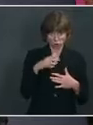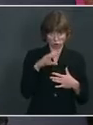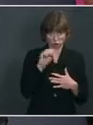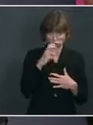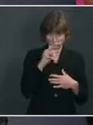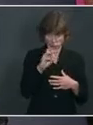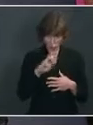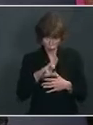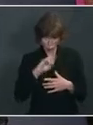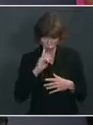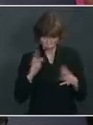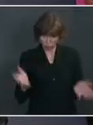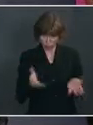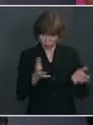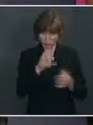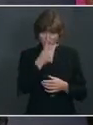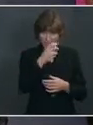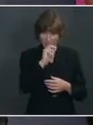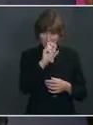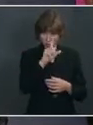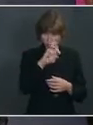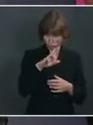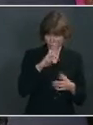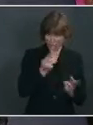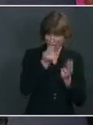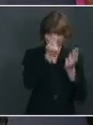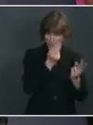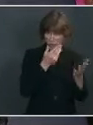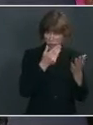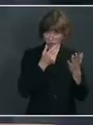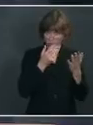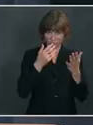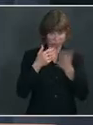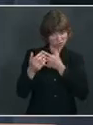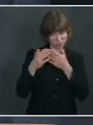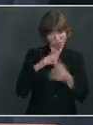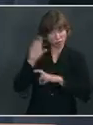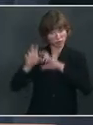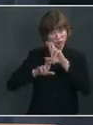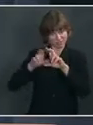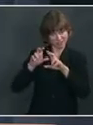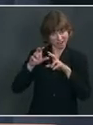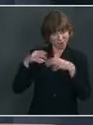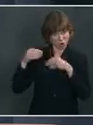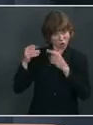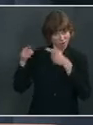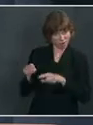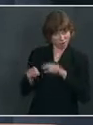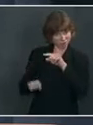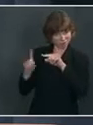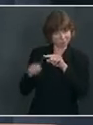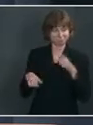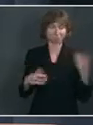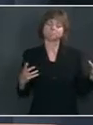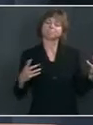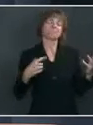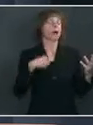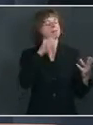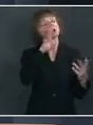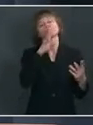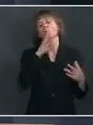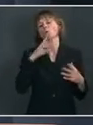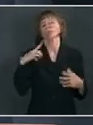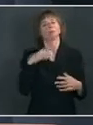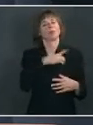Schumer to push Gary Gensler's nomination given the frenzy in the stock market? Well, I've not spoken with our legislative